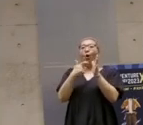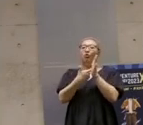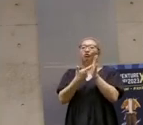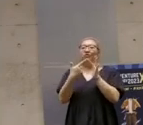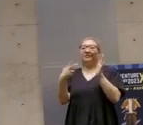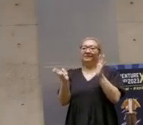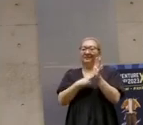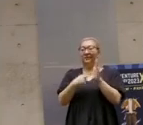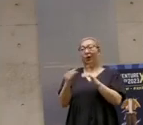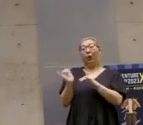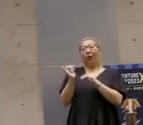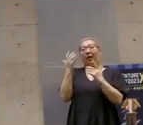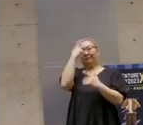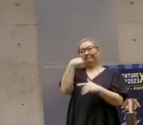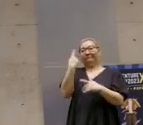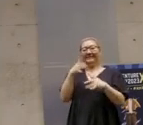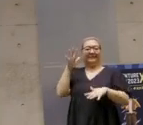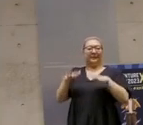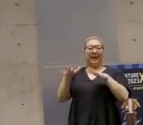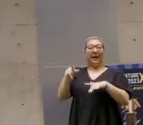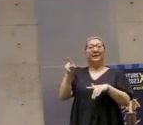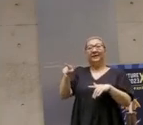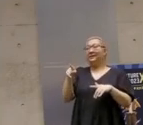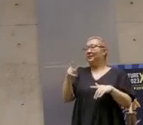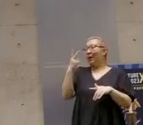Although I hope that